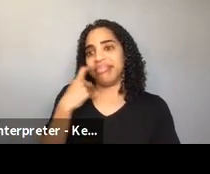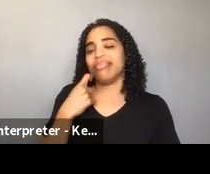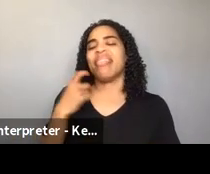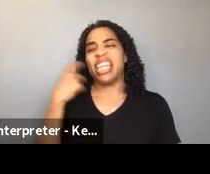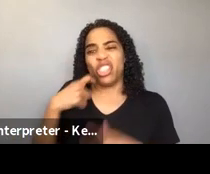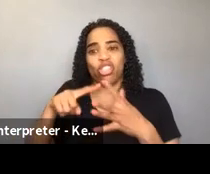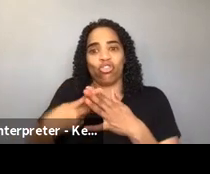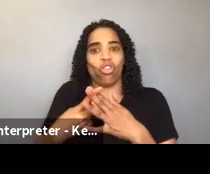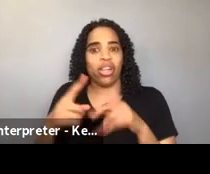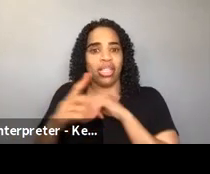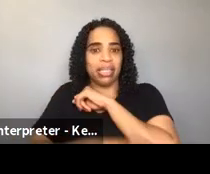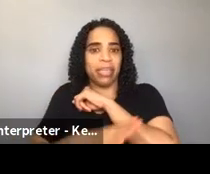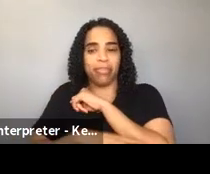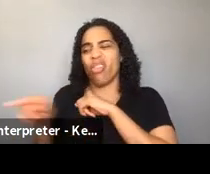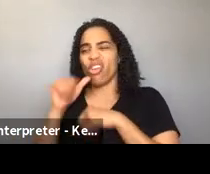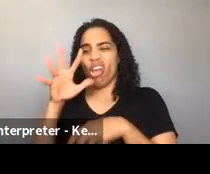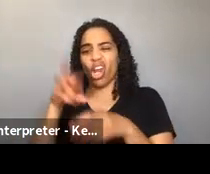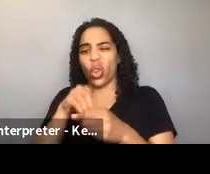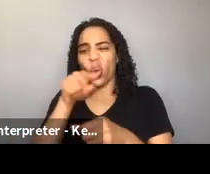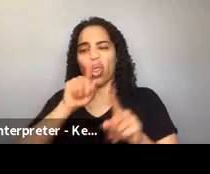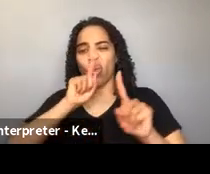period.